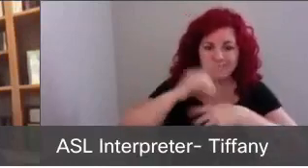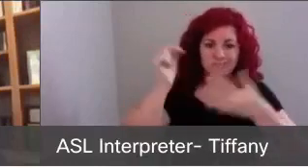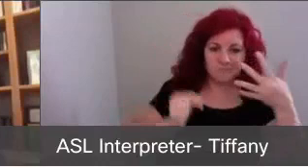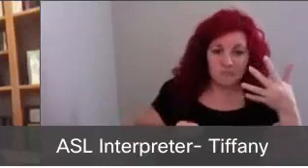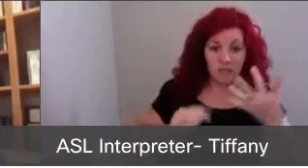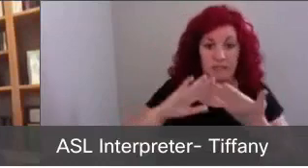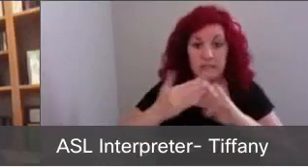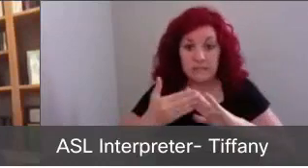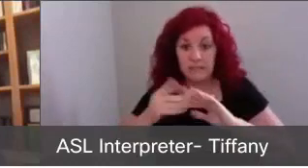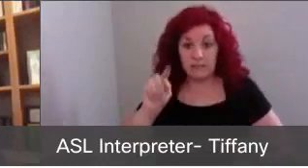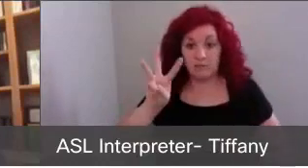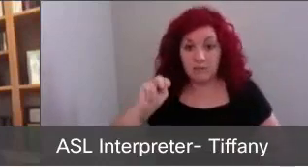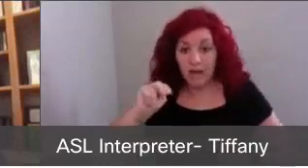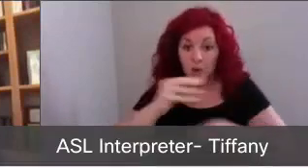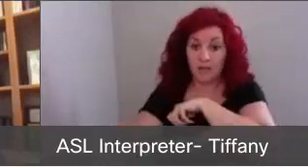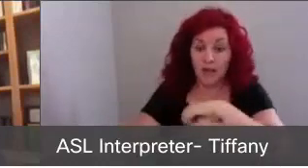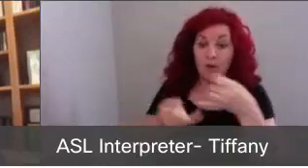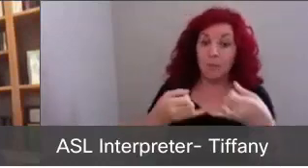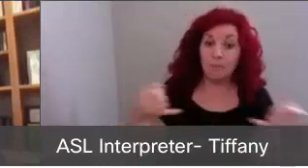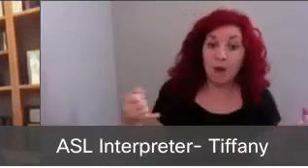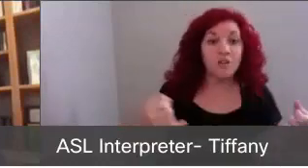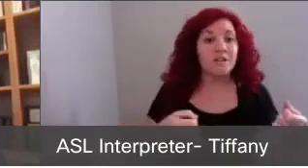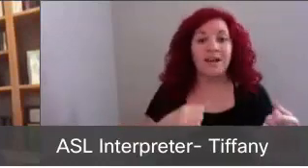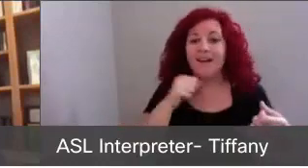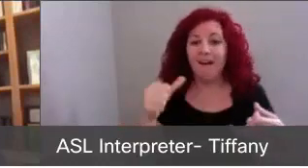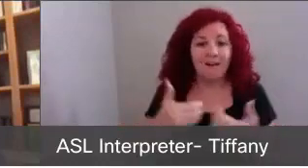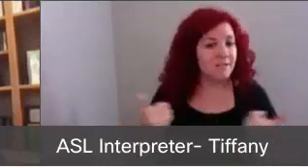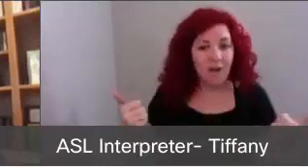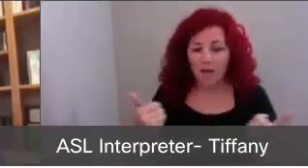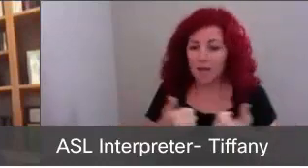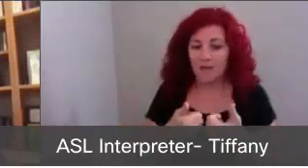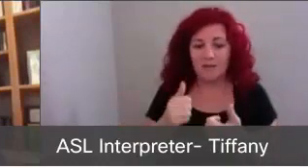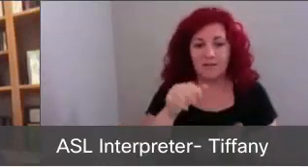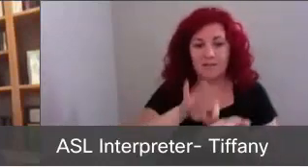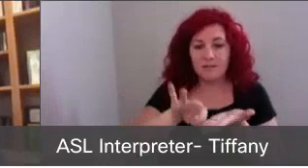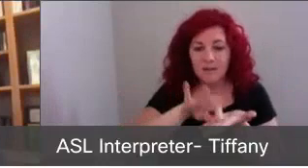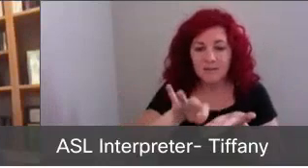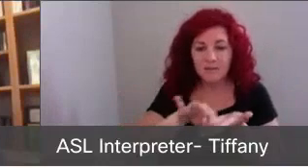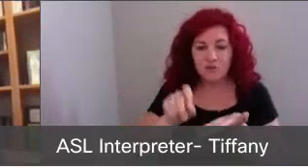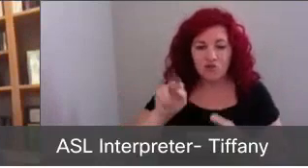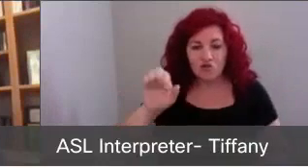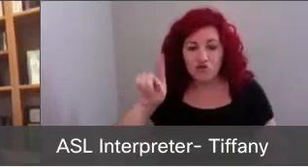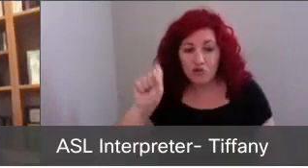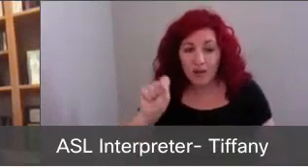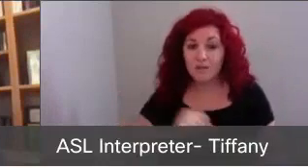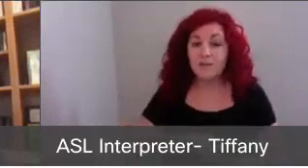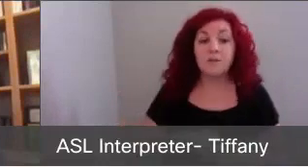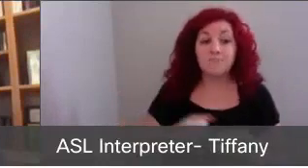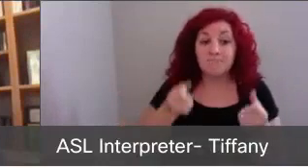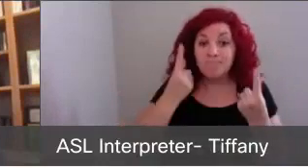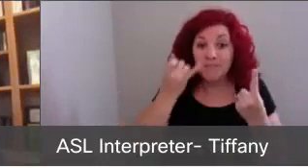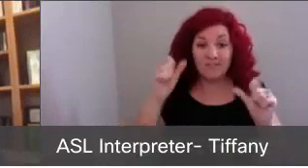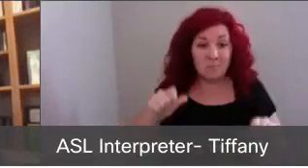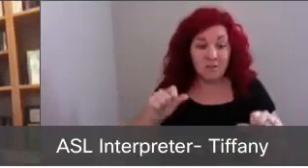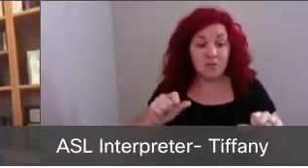and county boundaries, and undivided census tracts. And then finally, to the extent practicable, competitive